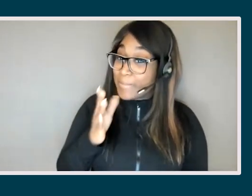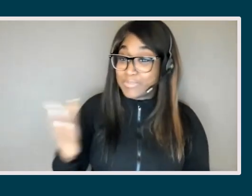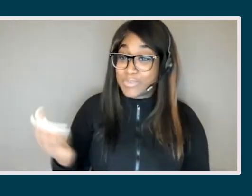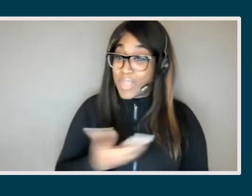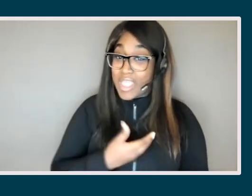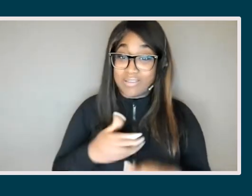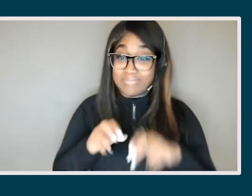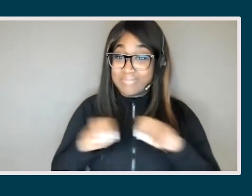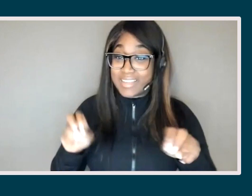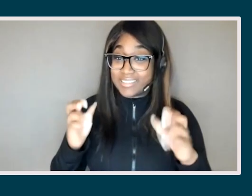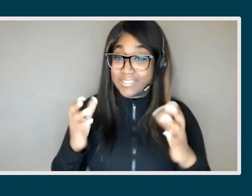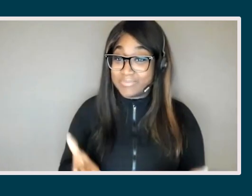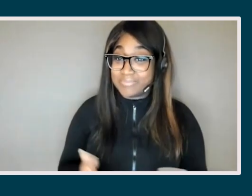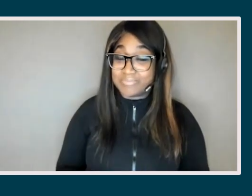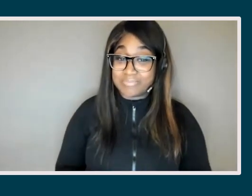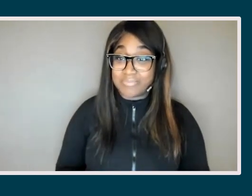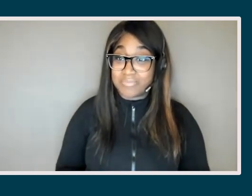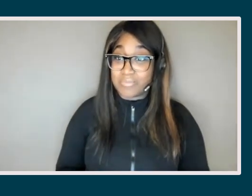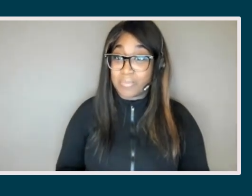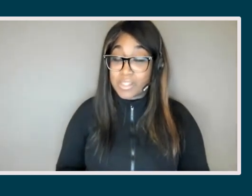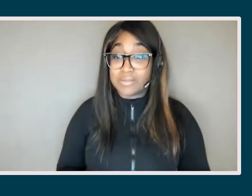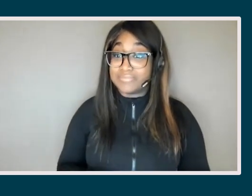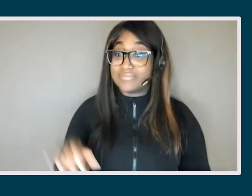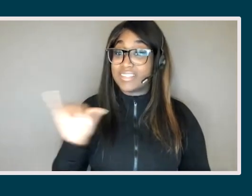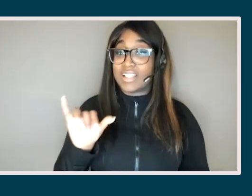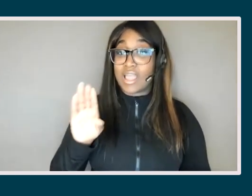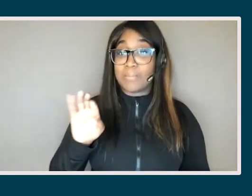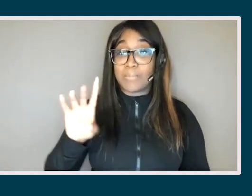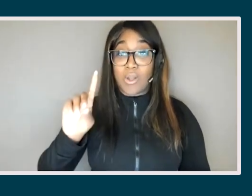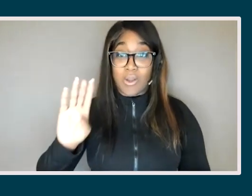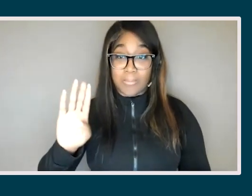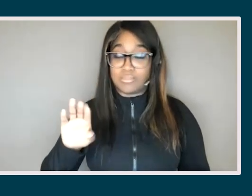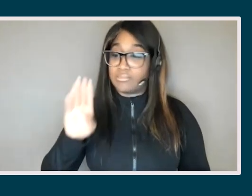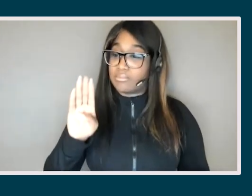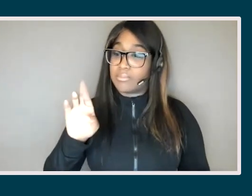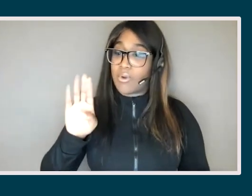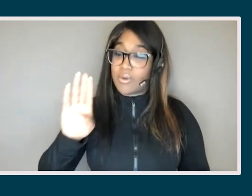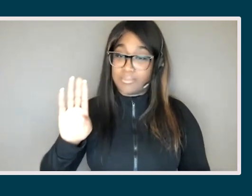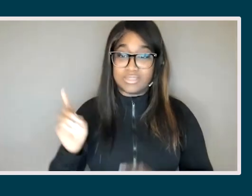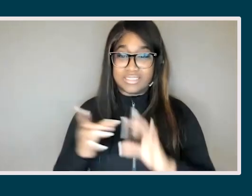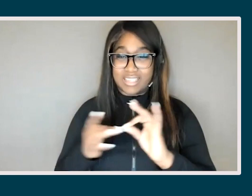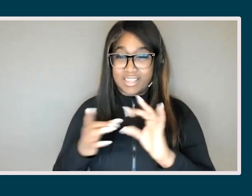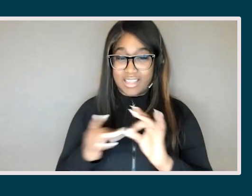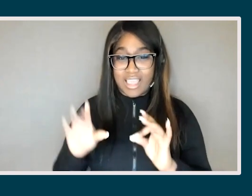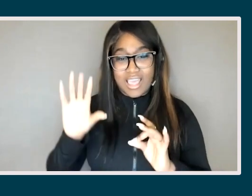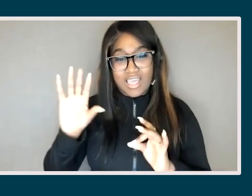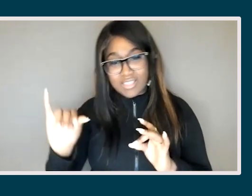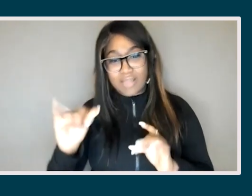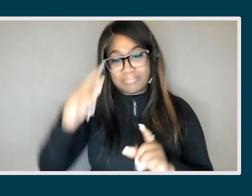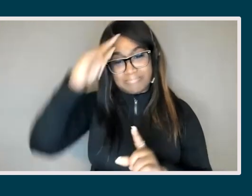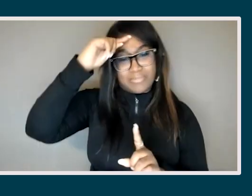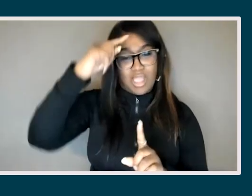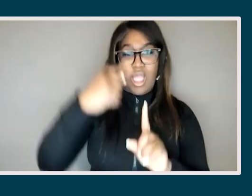Can you, as Barb was saying, this practical optimism, can you relate to